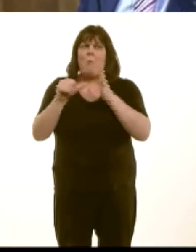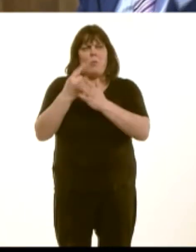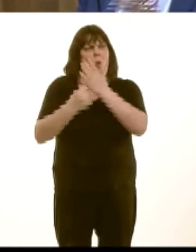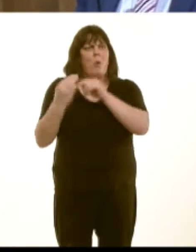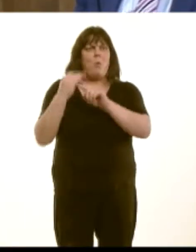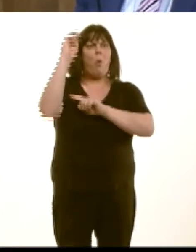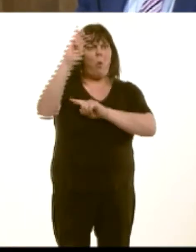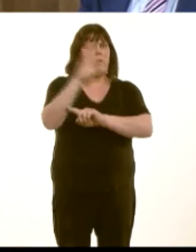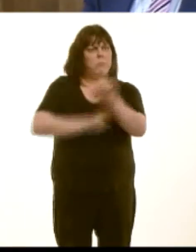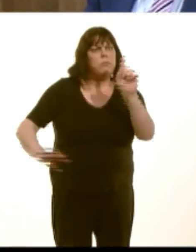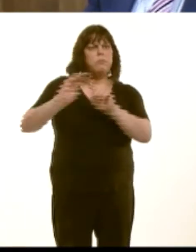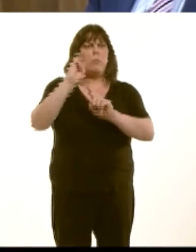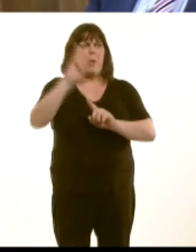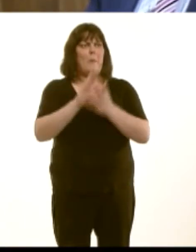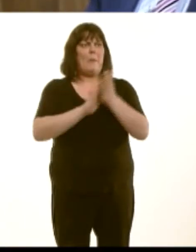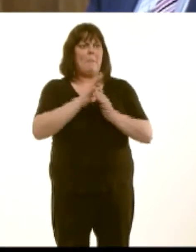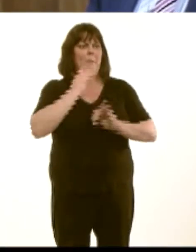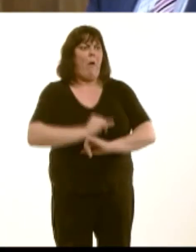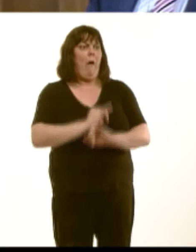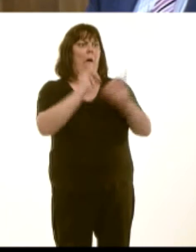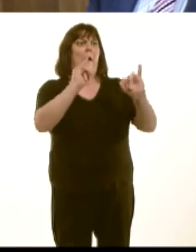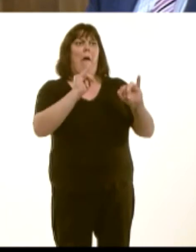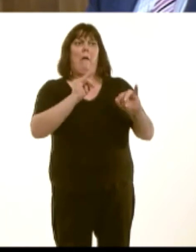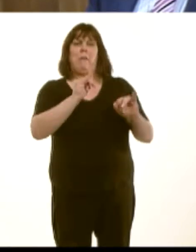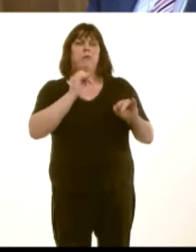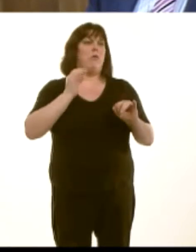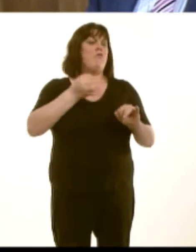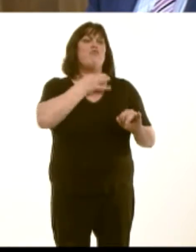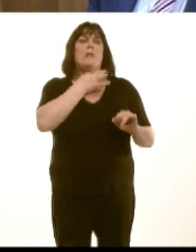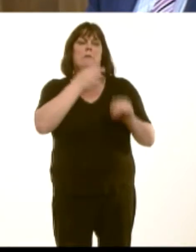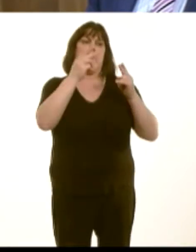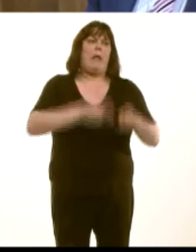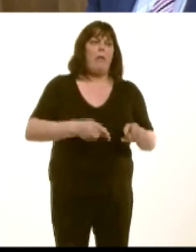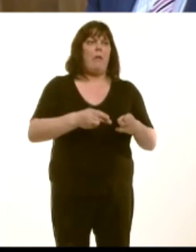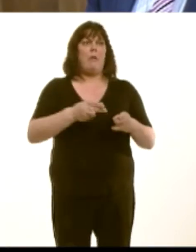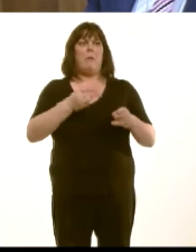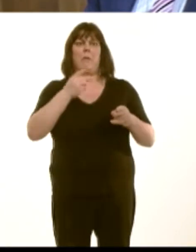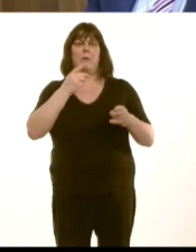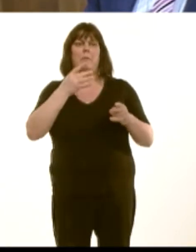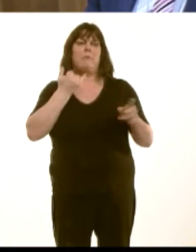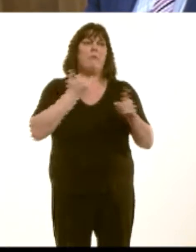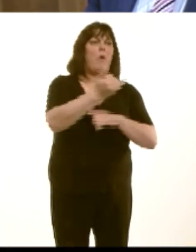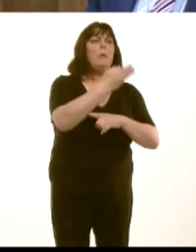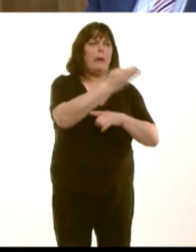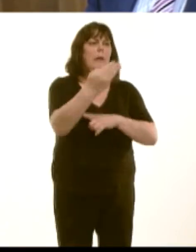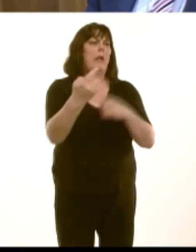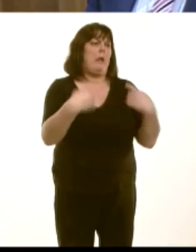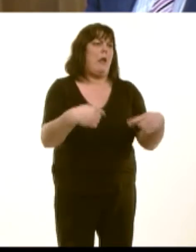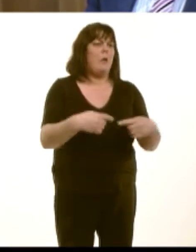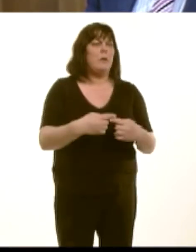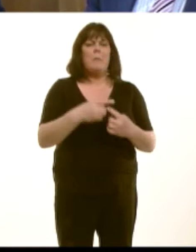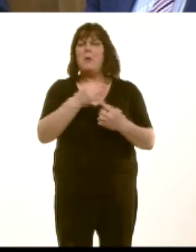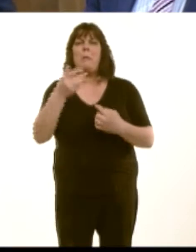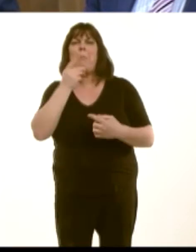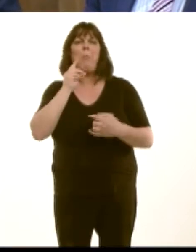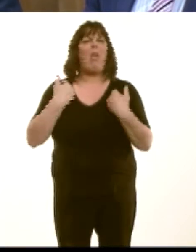resources away, of course, from life-threatening incidences. We do continue to encourage members of the public to use Choose Well and, of